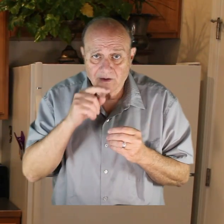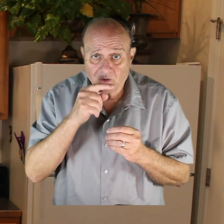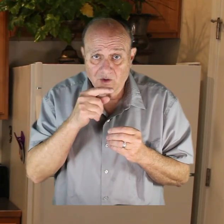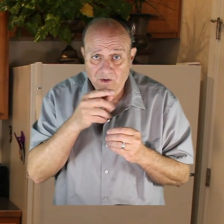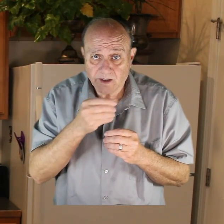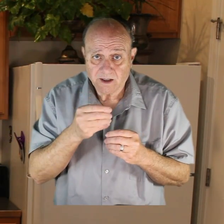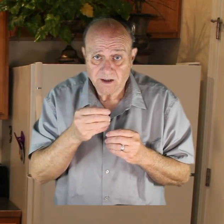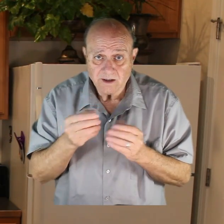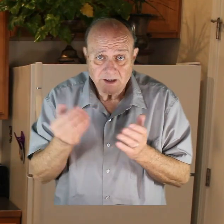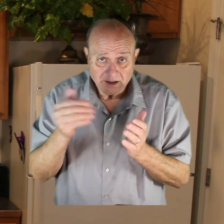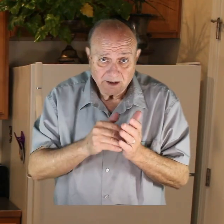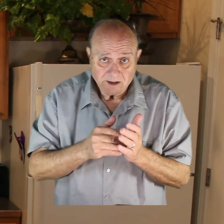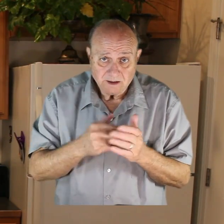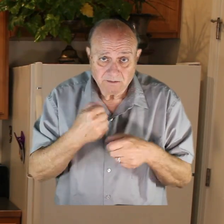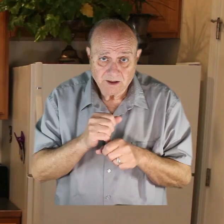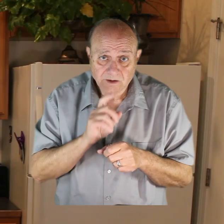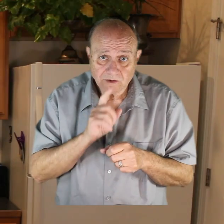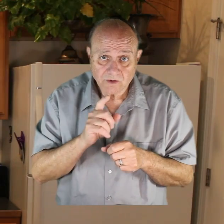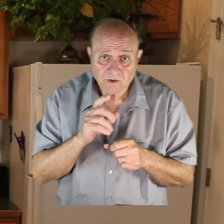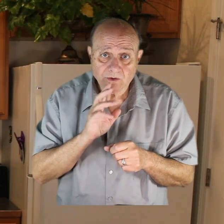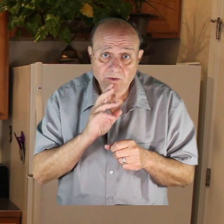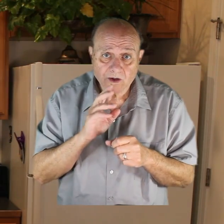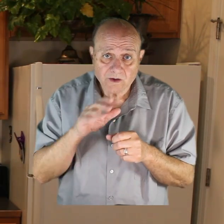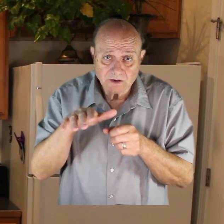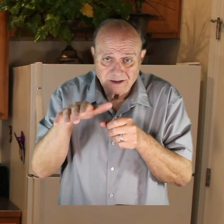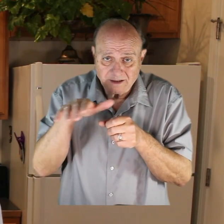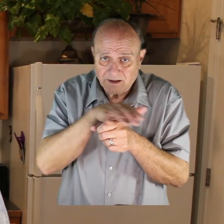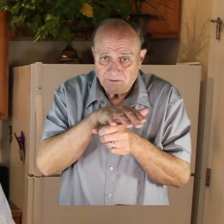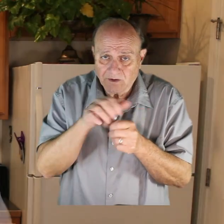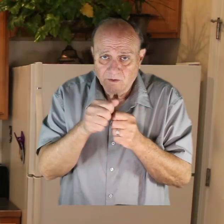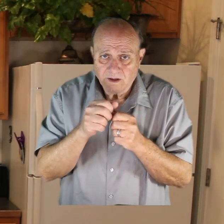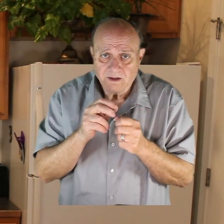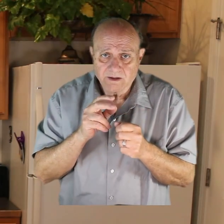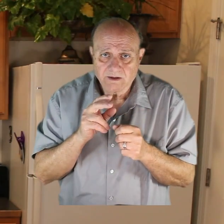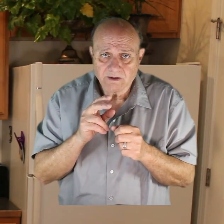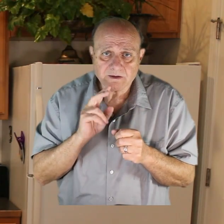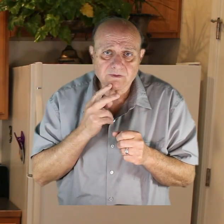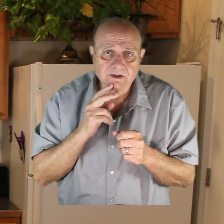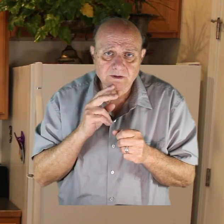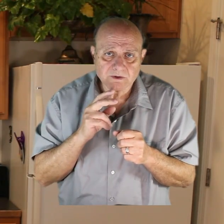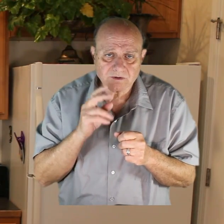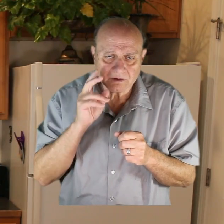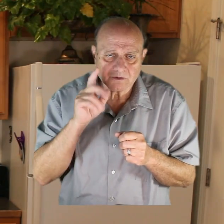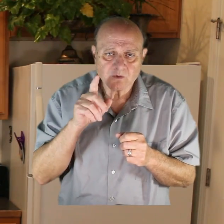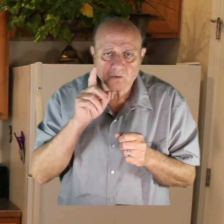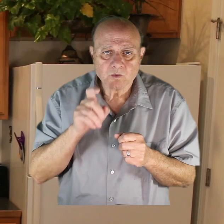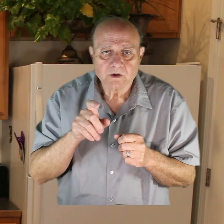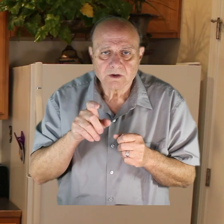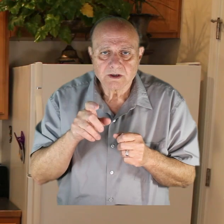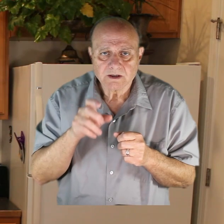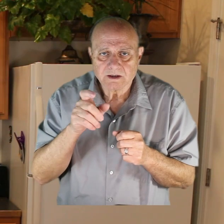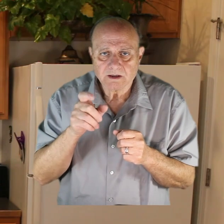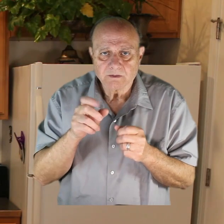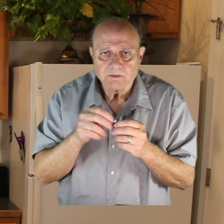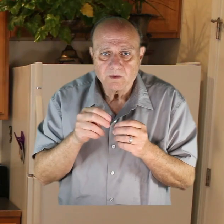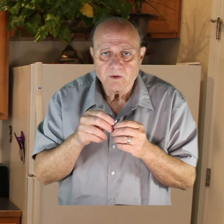add the corn and make sure that the water is level with the top of the vegetable. This is going to take just a little more water because